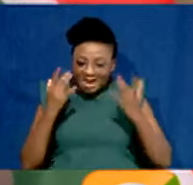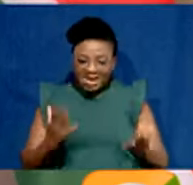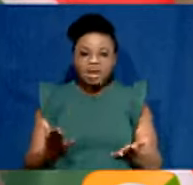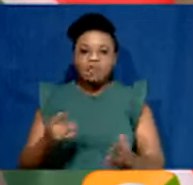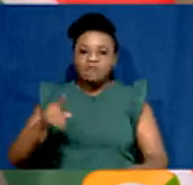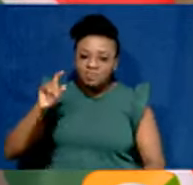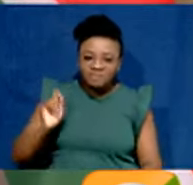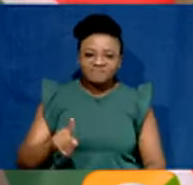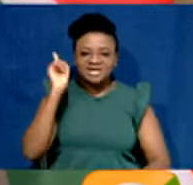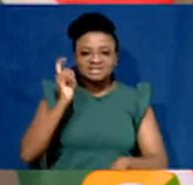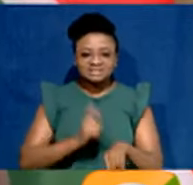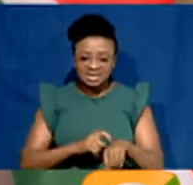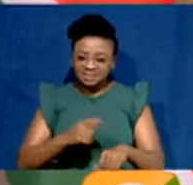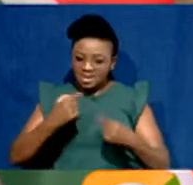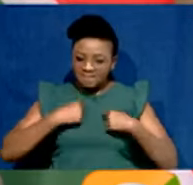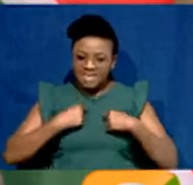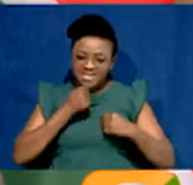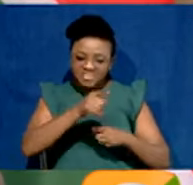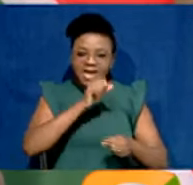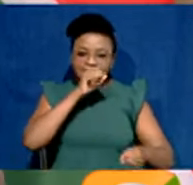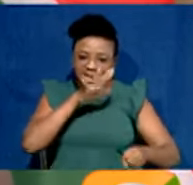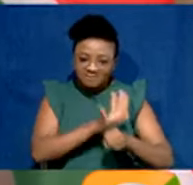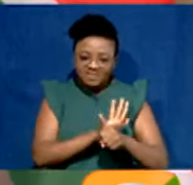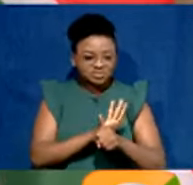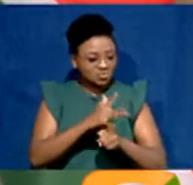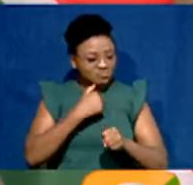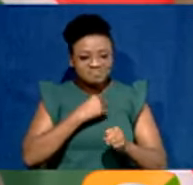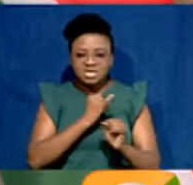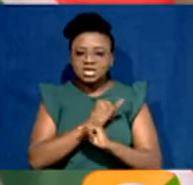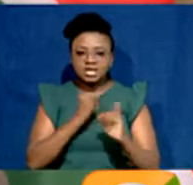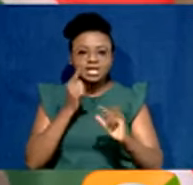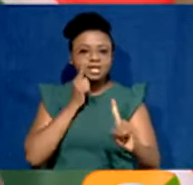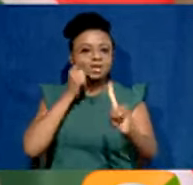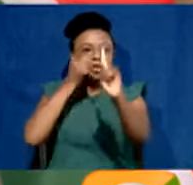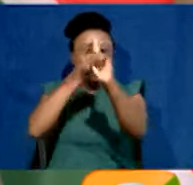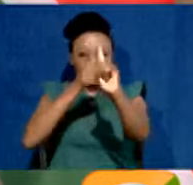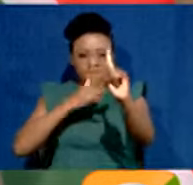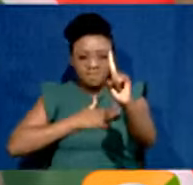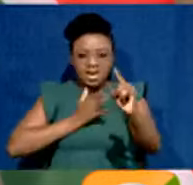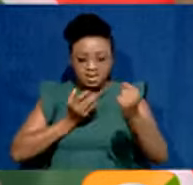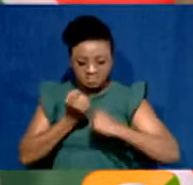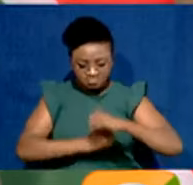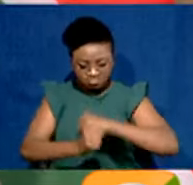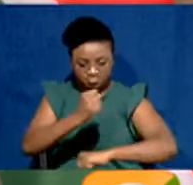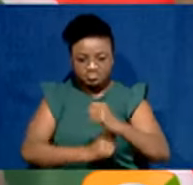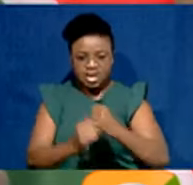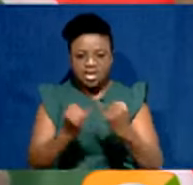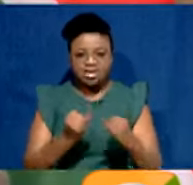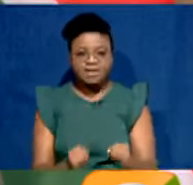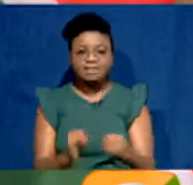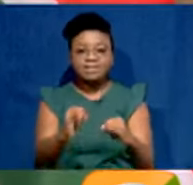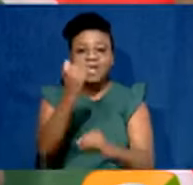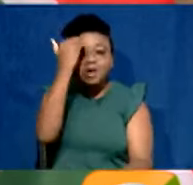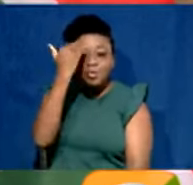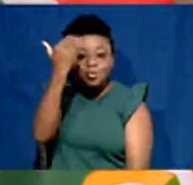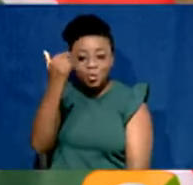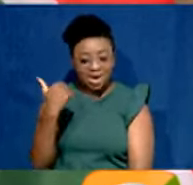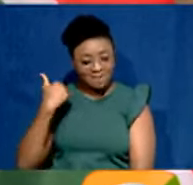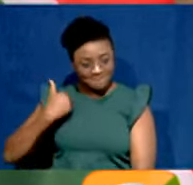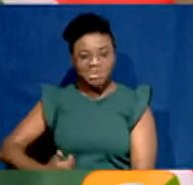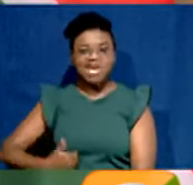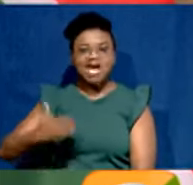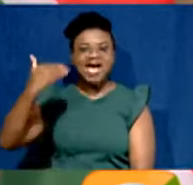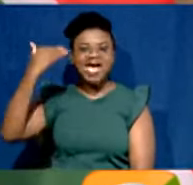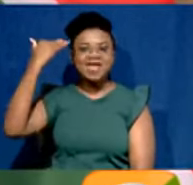meant everything that I wrote in that manifesto. Right. And I have every intention to make sure that I implement it because I know